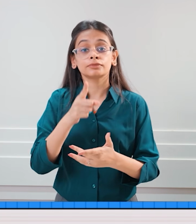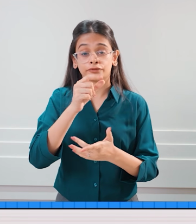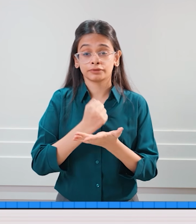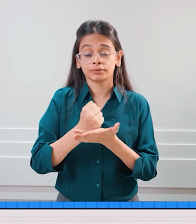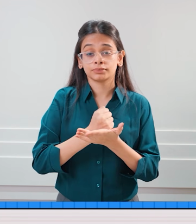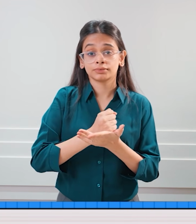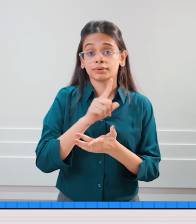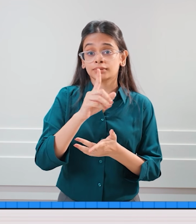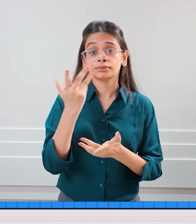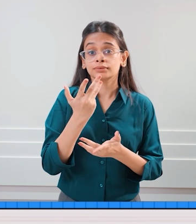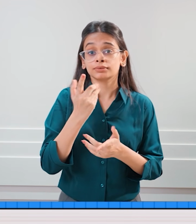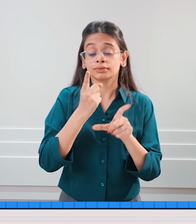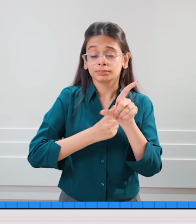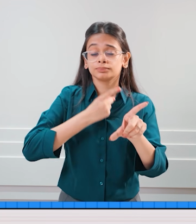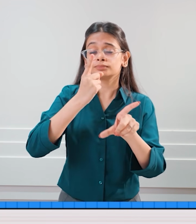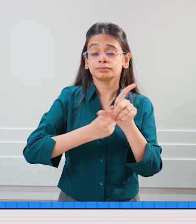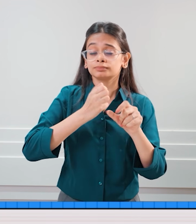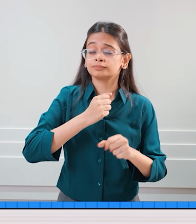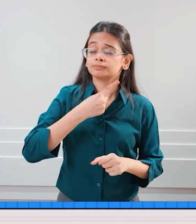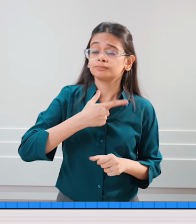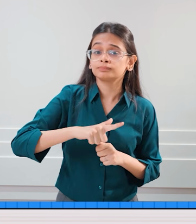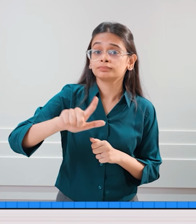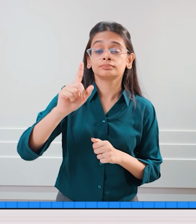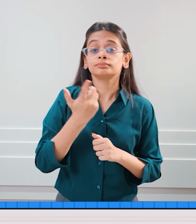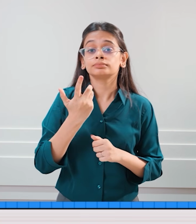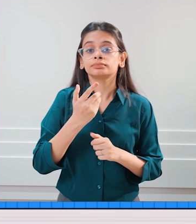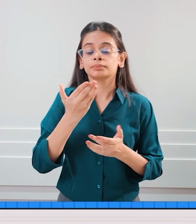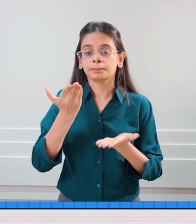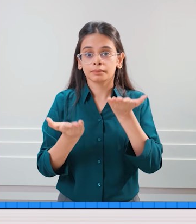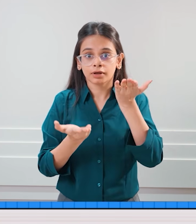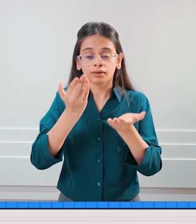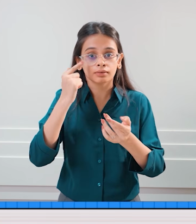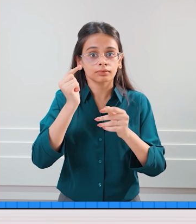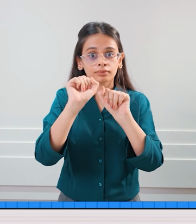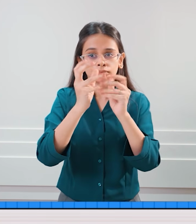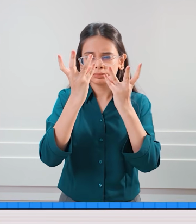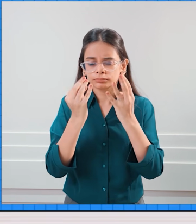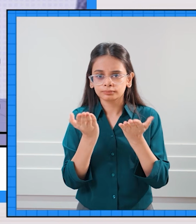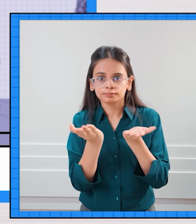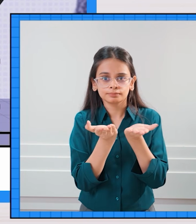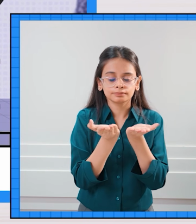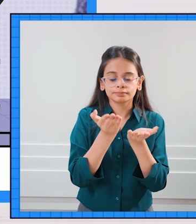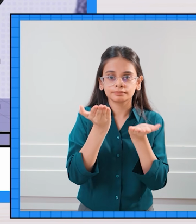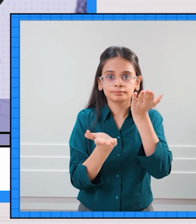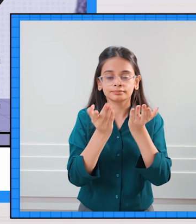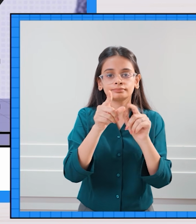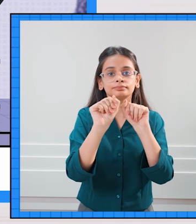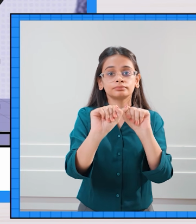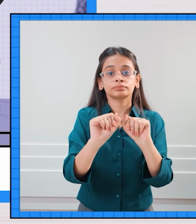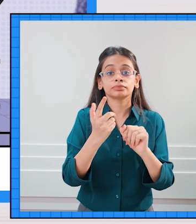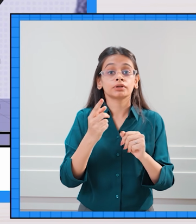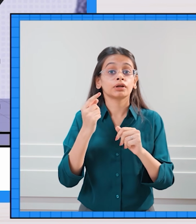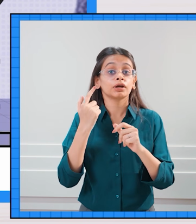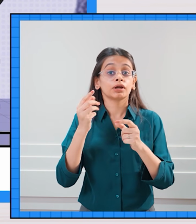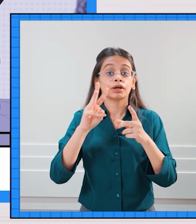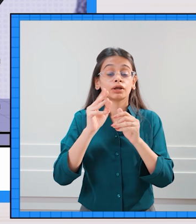you need to carry out every year diligently is to rebalance your portfolio. For instance, if your equity portion has increased